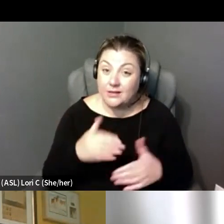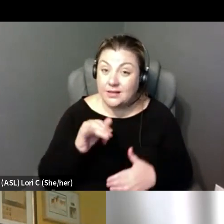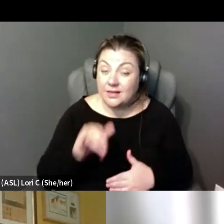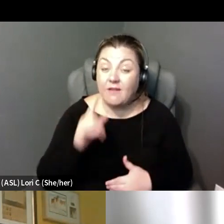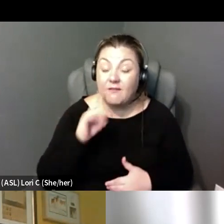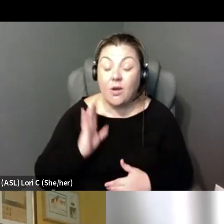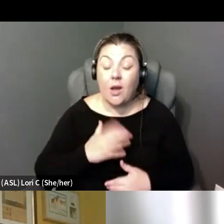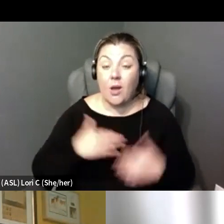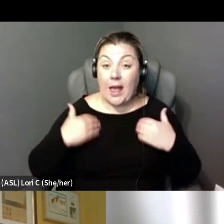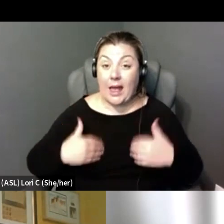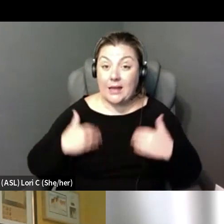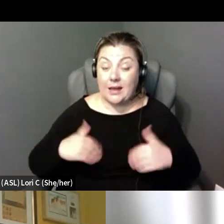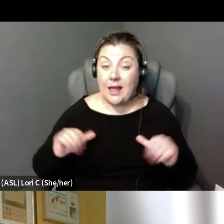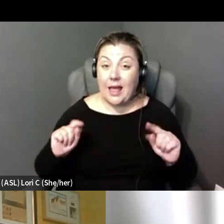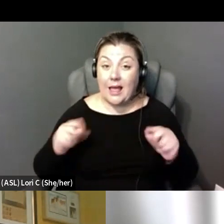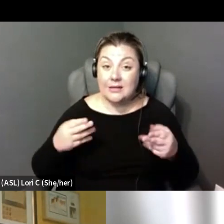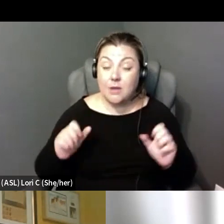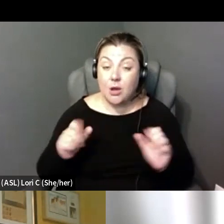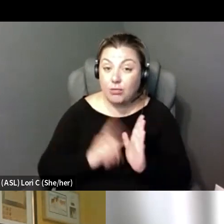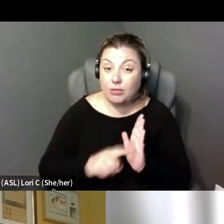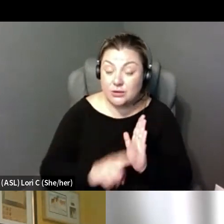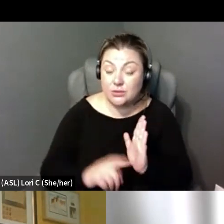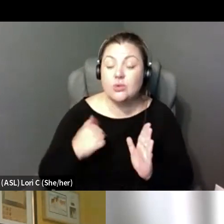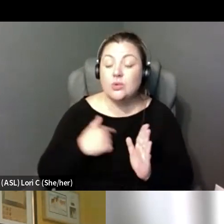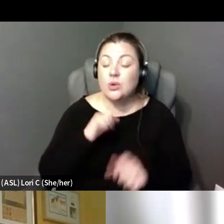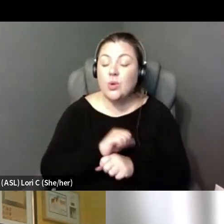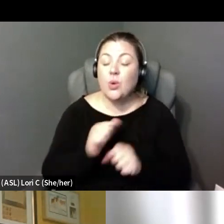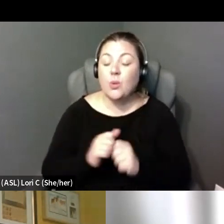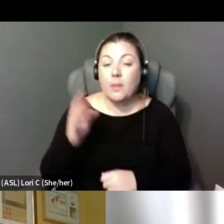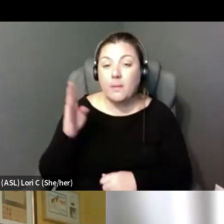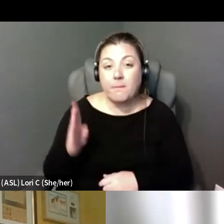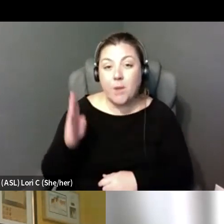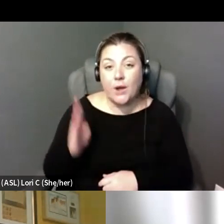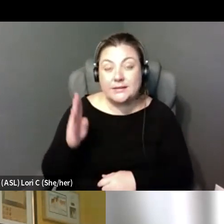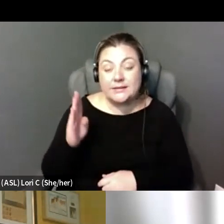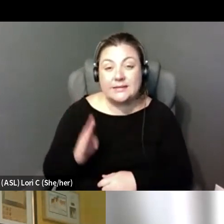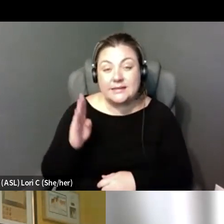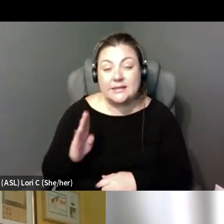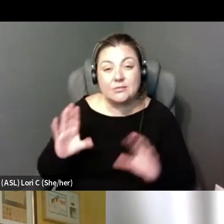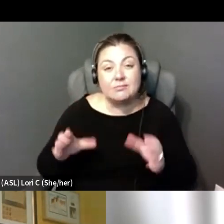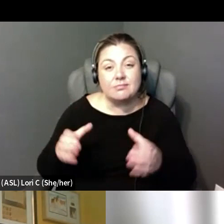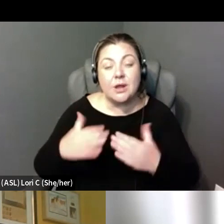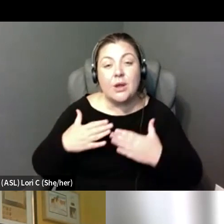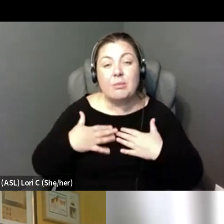were working with the Boston Public Health Commission's Breathe Easy at Home project, which was focused on